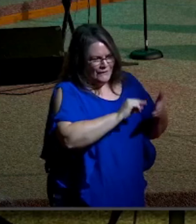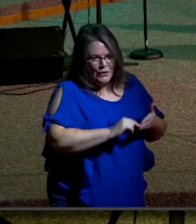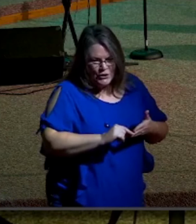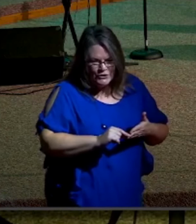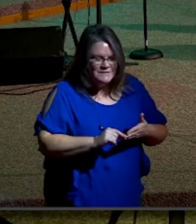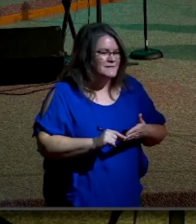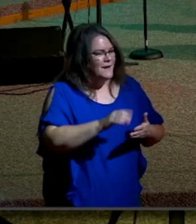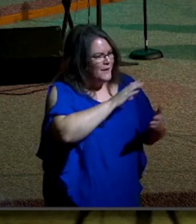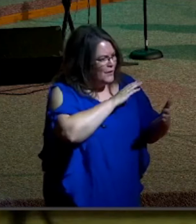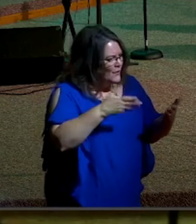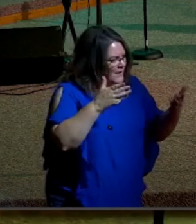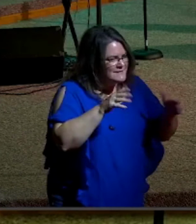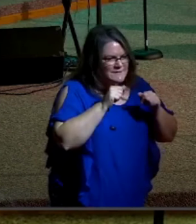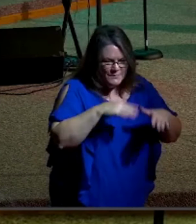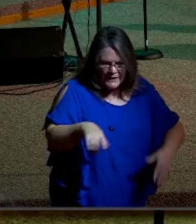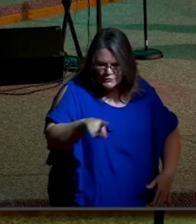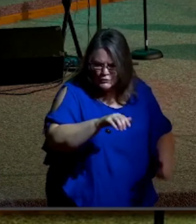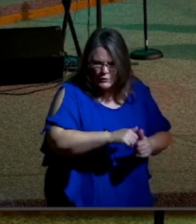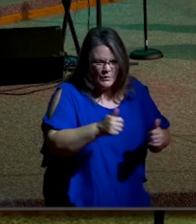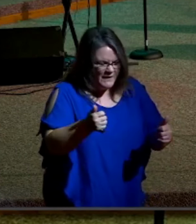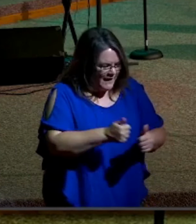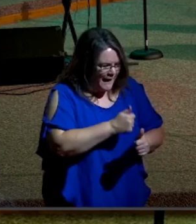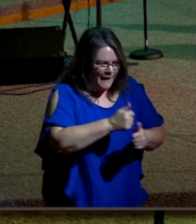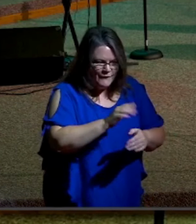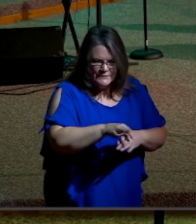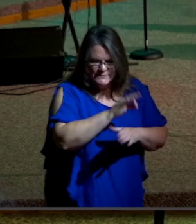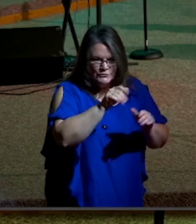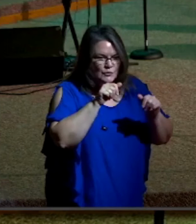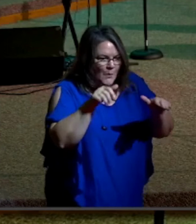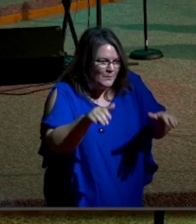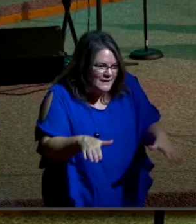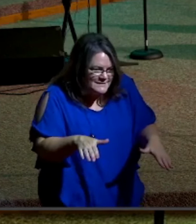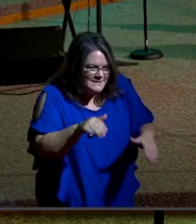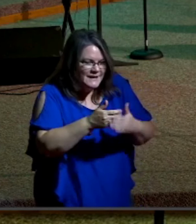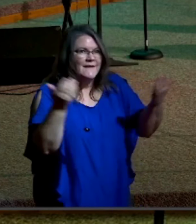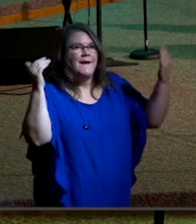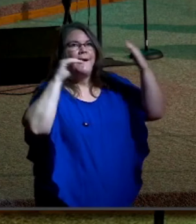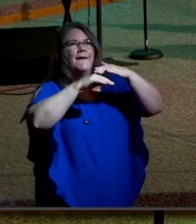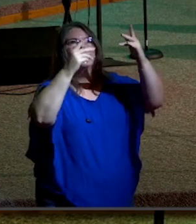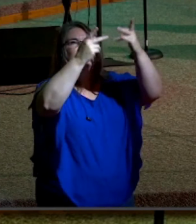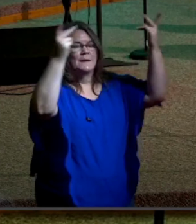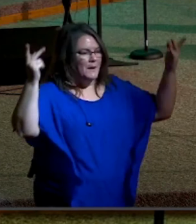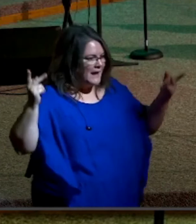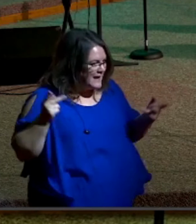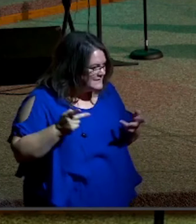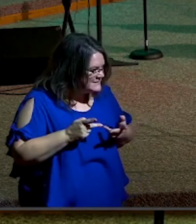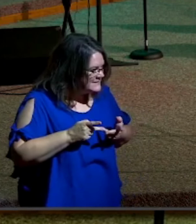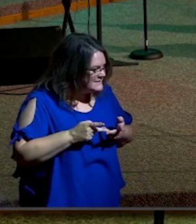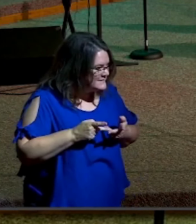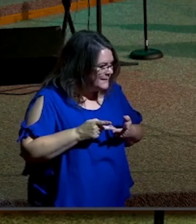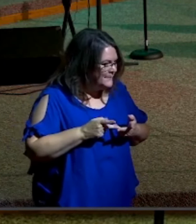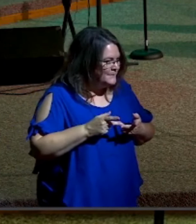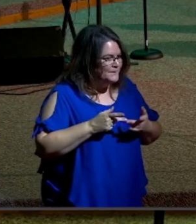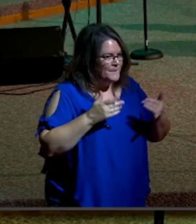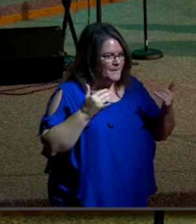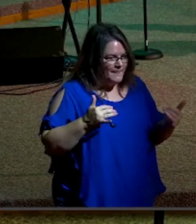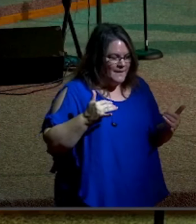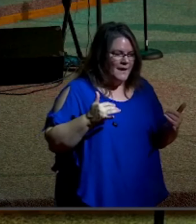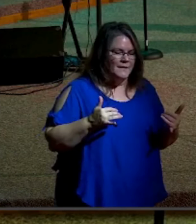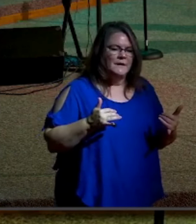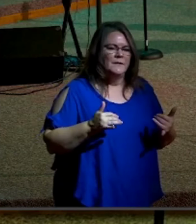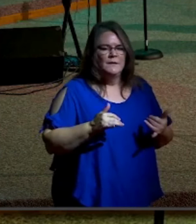has blessed you with every spiritual blessing in the heavenly places. Now, to really unpack this